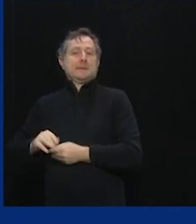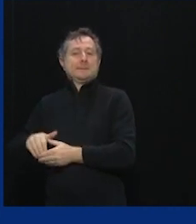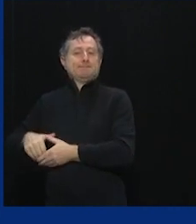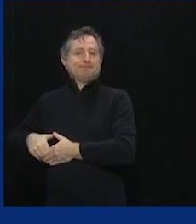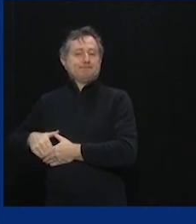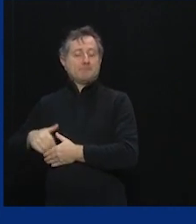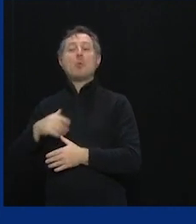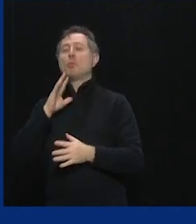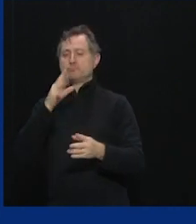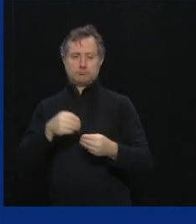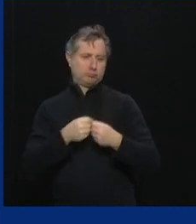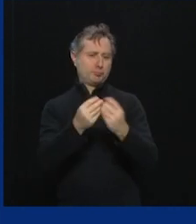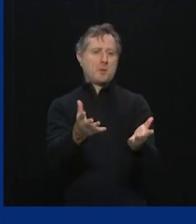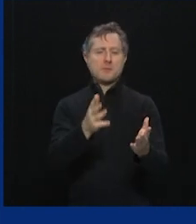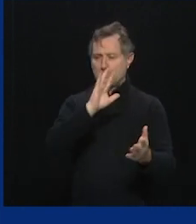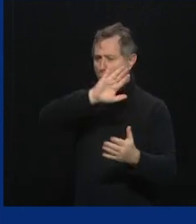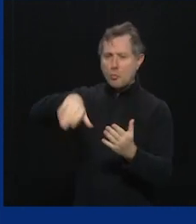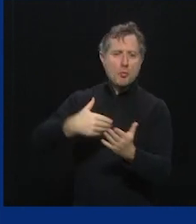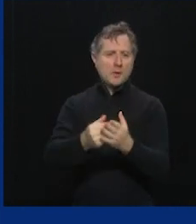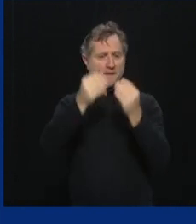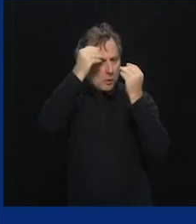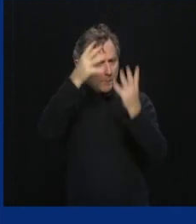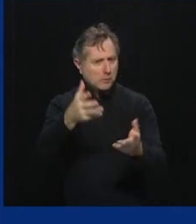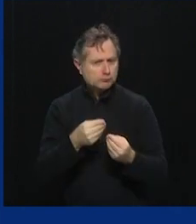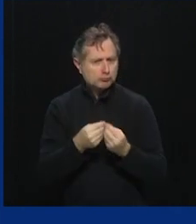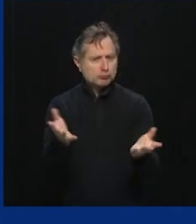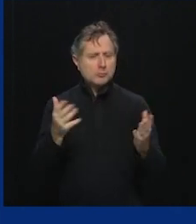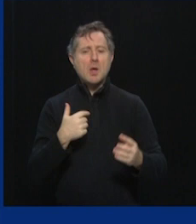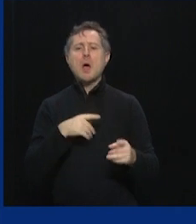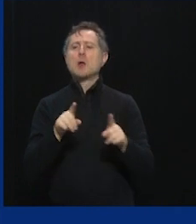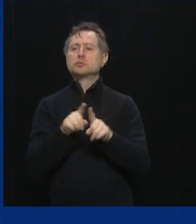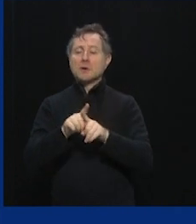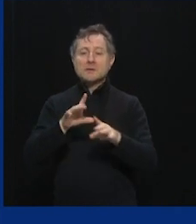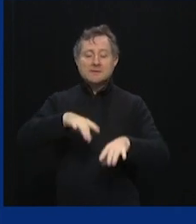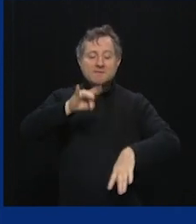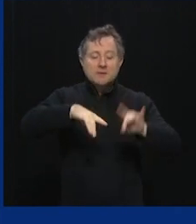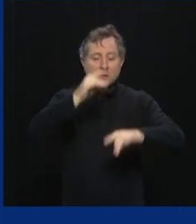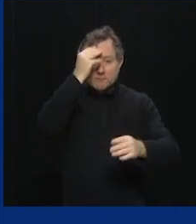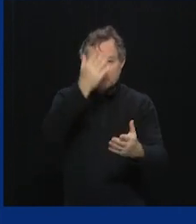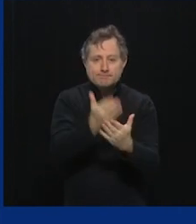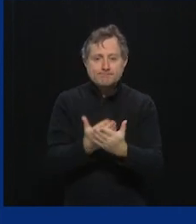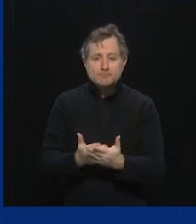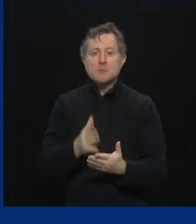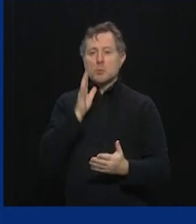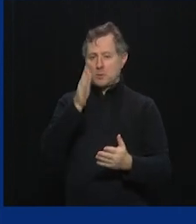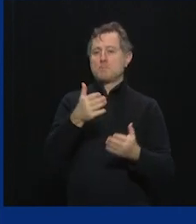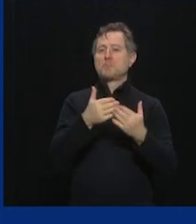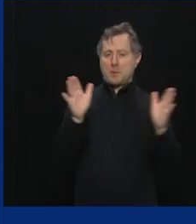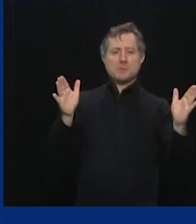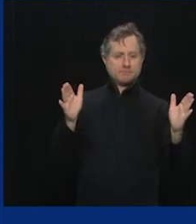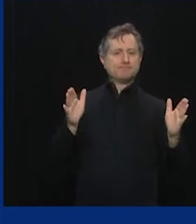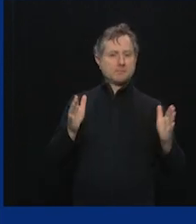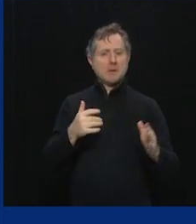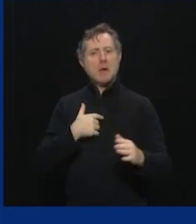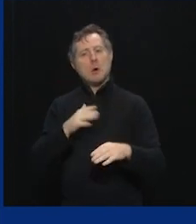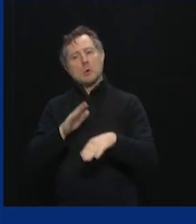the information as we find it. And this will be out there at our